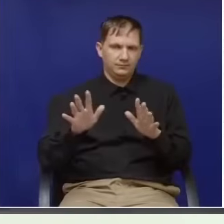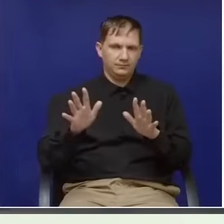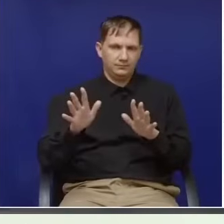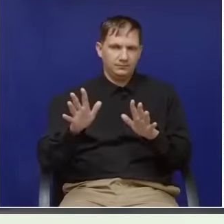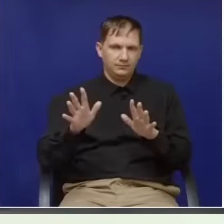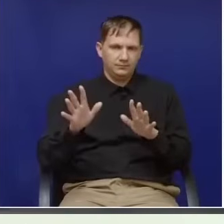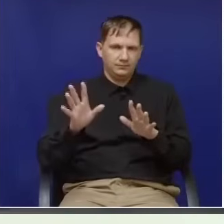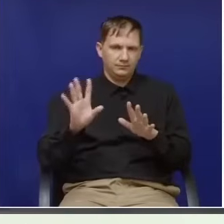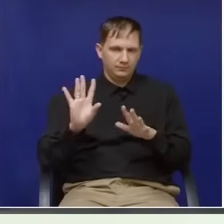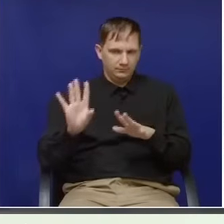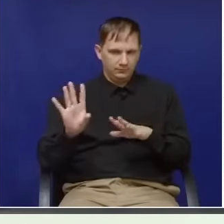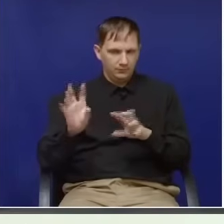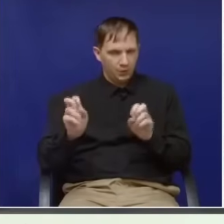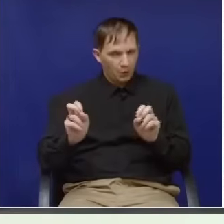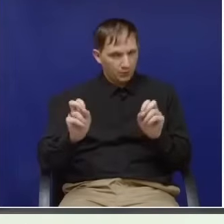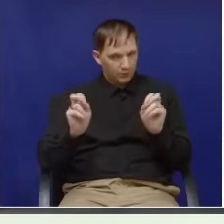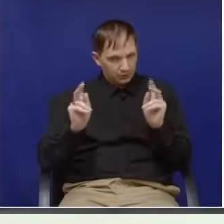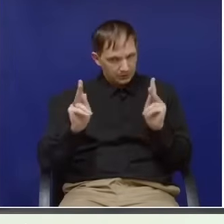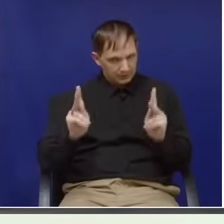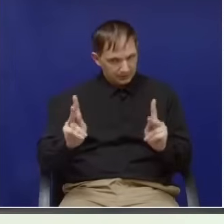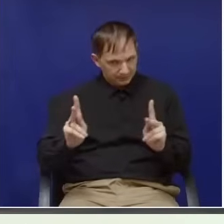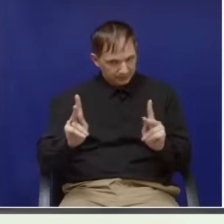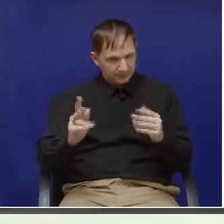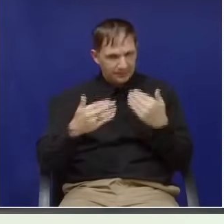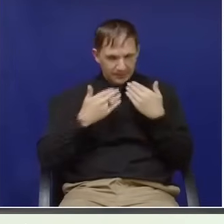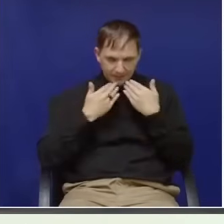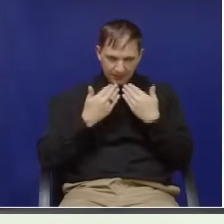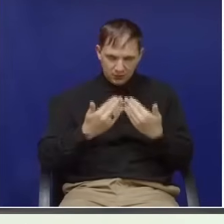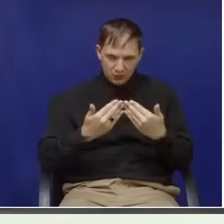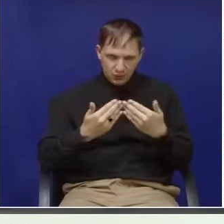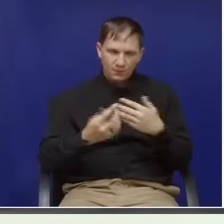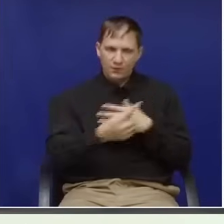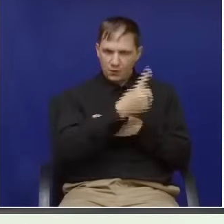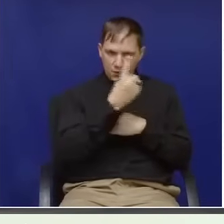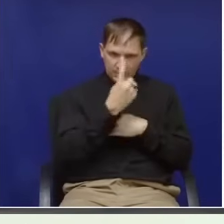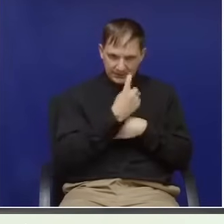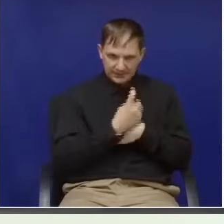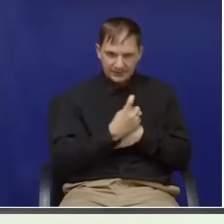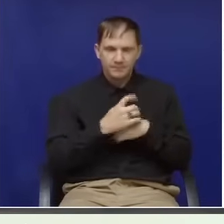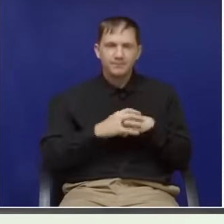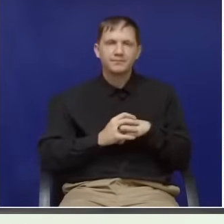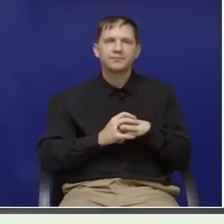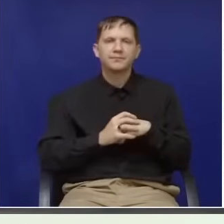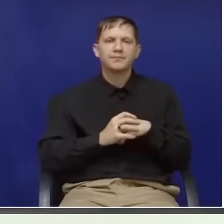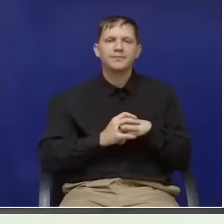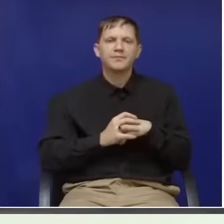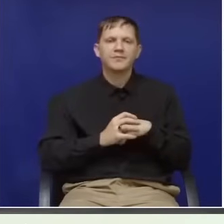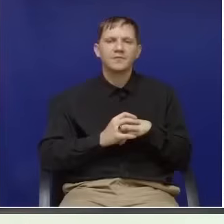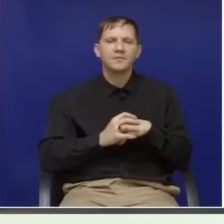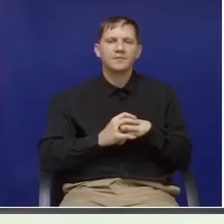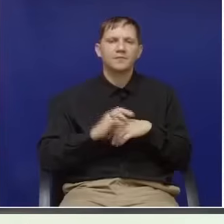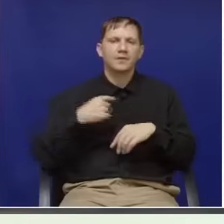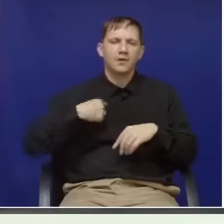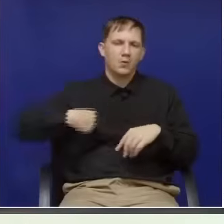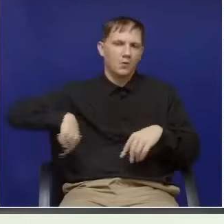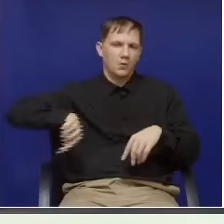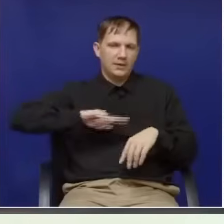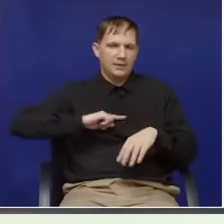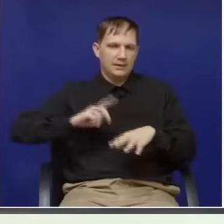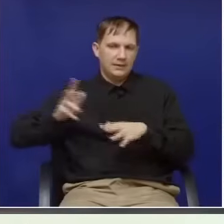for the opportunity. Thanks, Honorable Shongwe, for the question. We have discussed